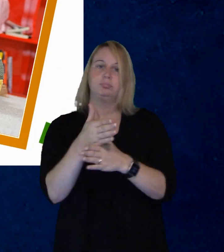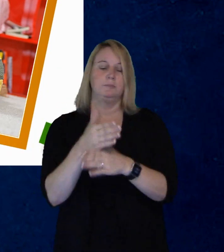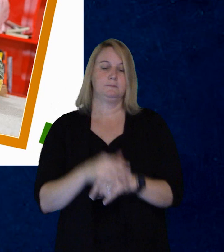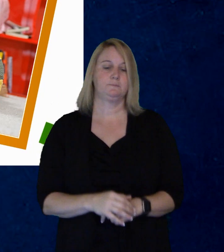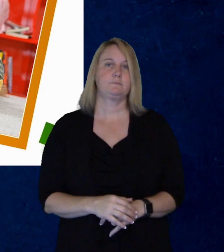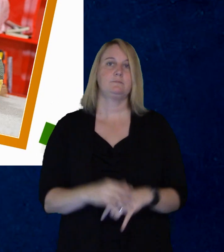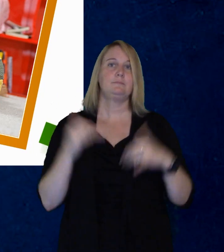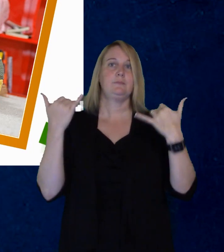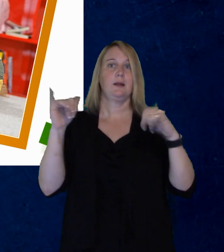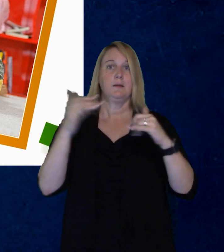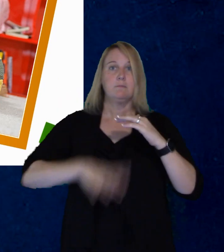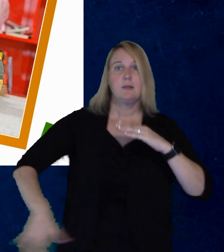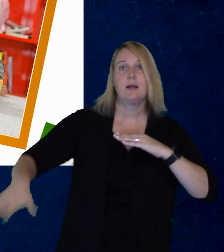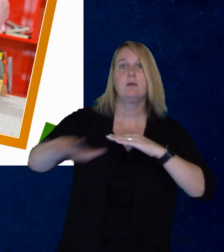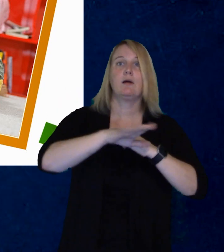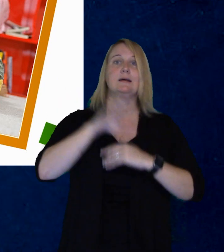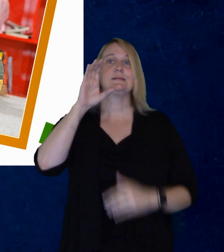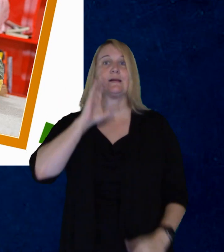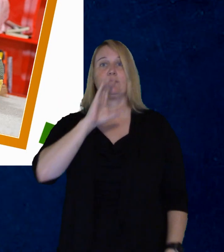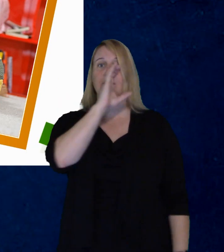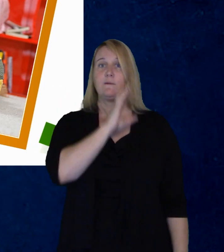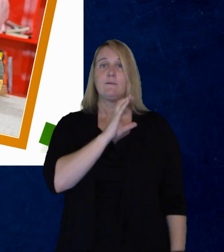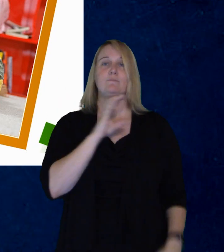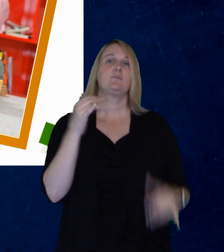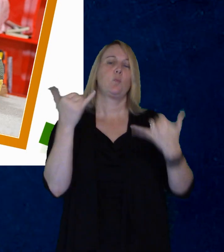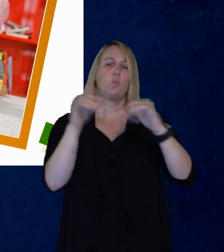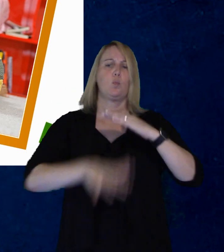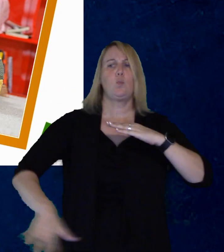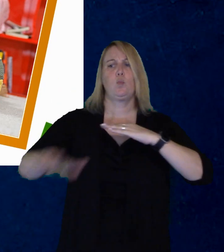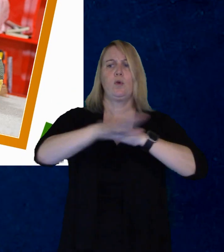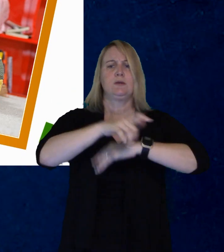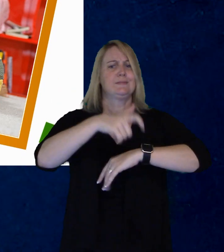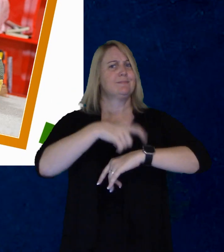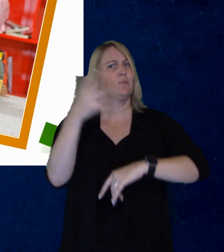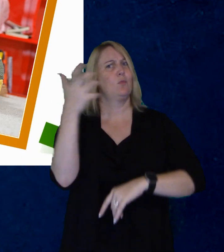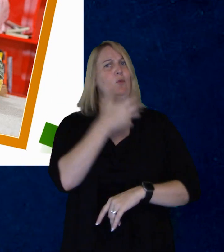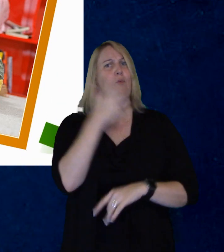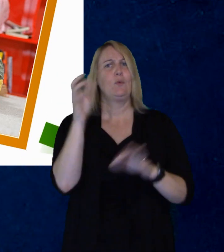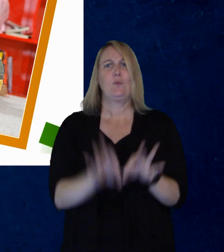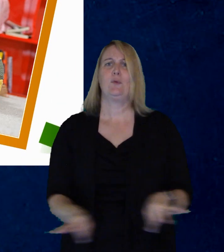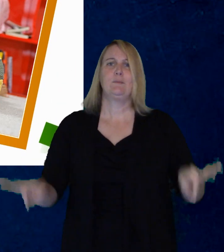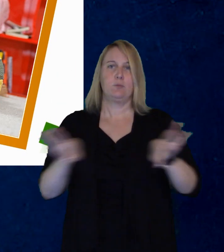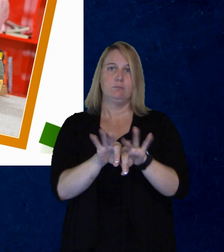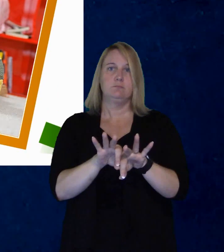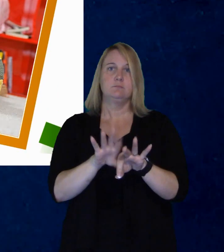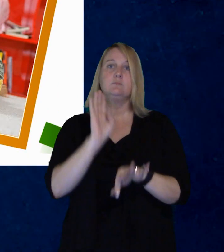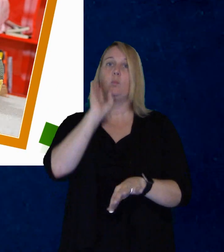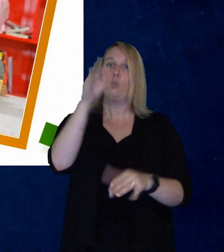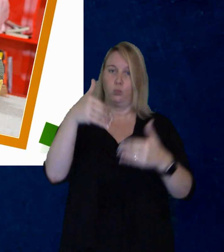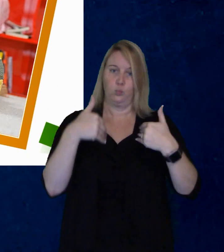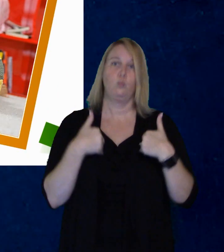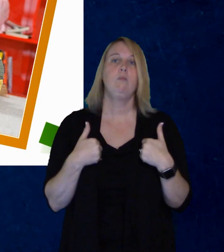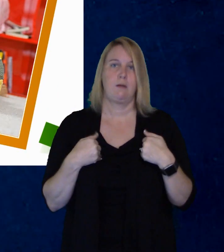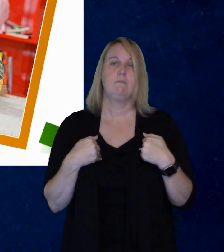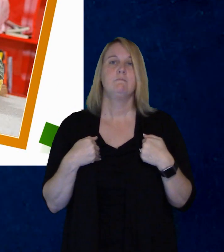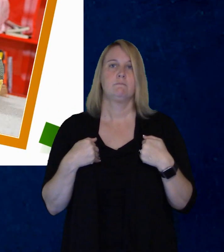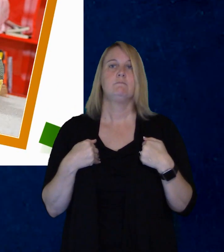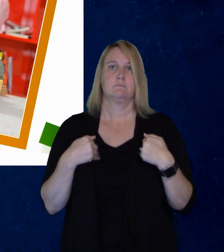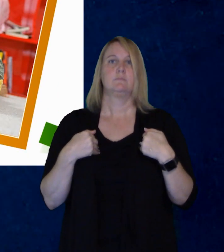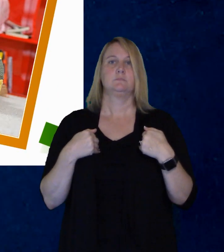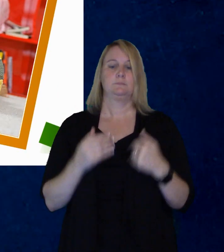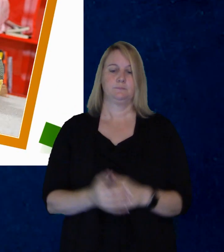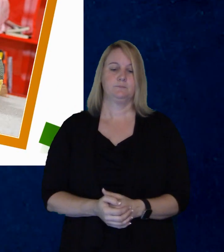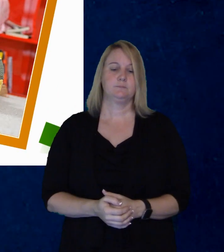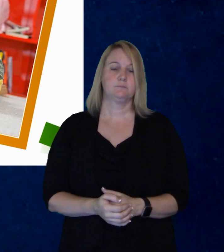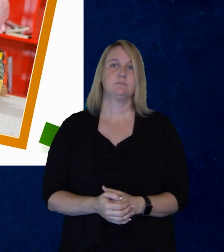Playgrounds and the cafeteria. We think recess is vital to a student's development. Therefore, we will continue to have recess and access our